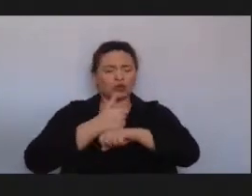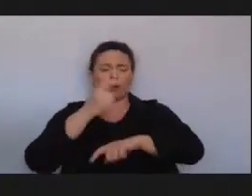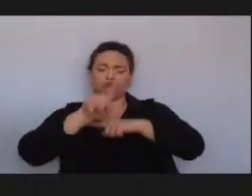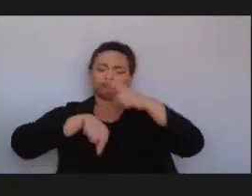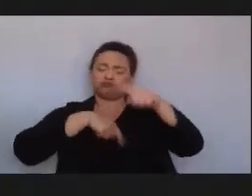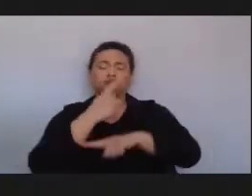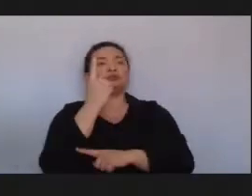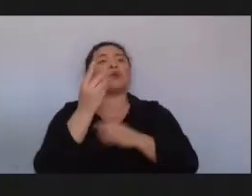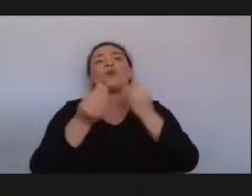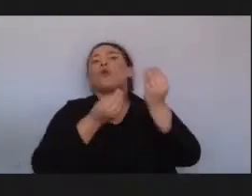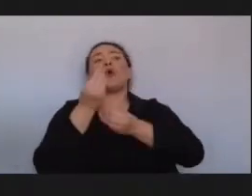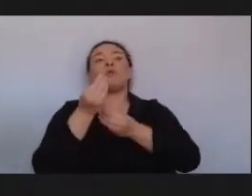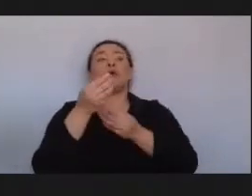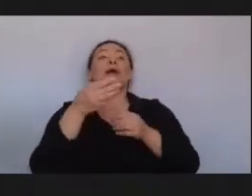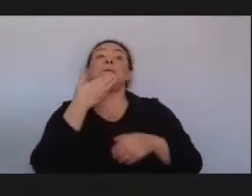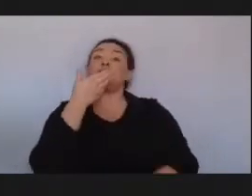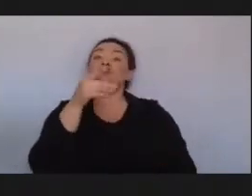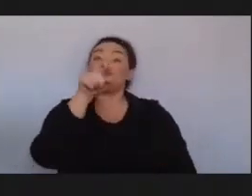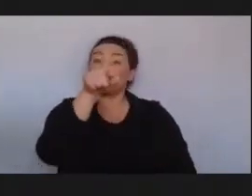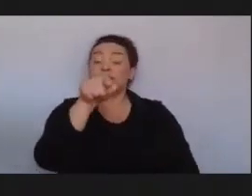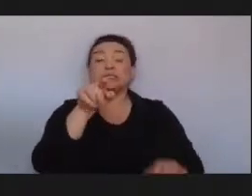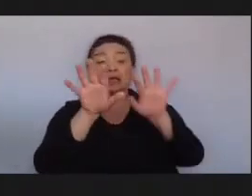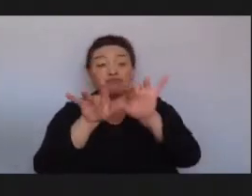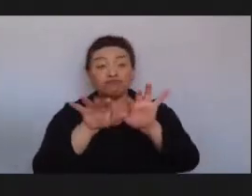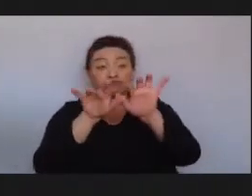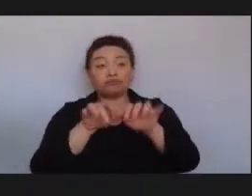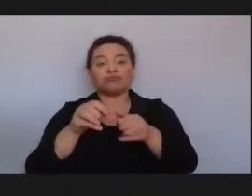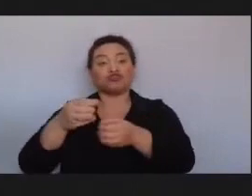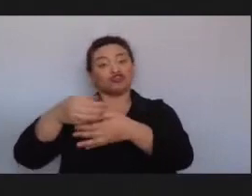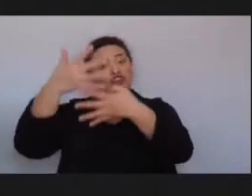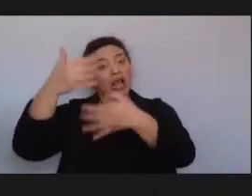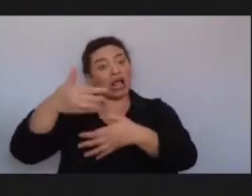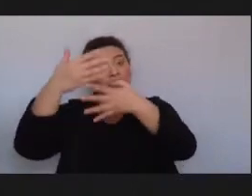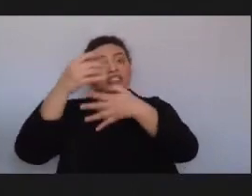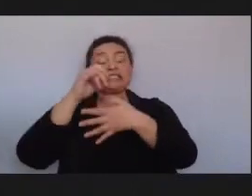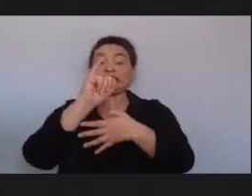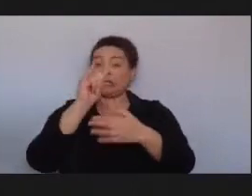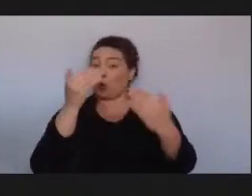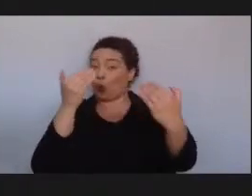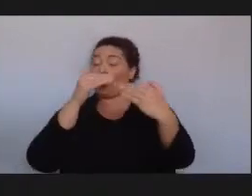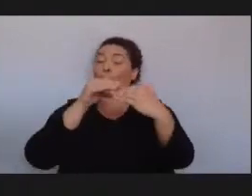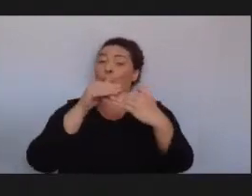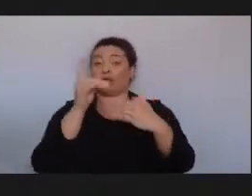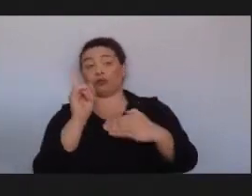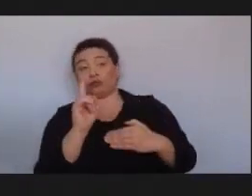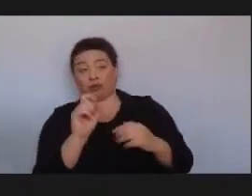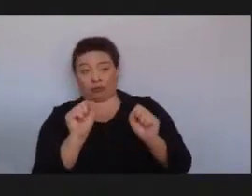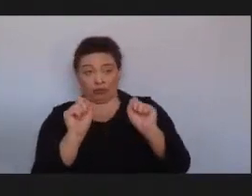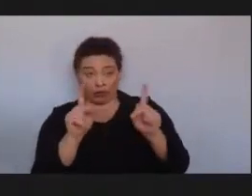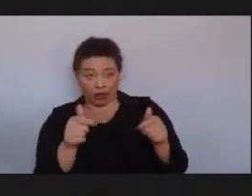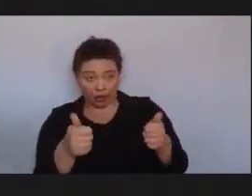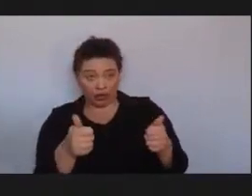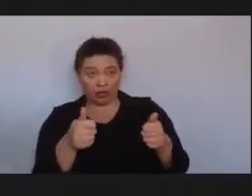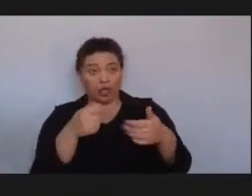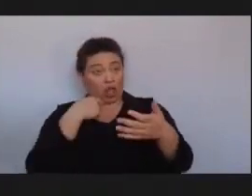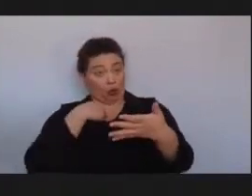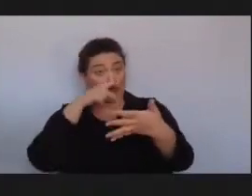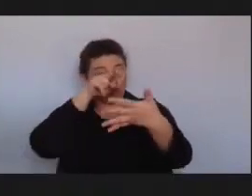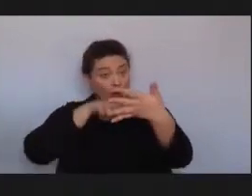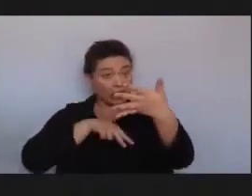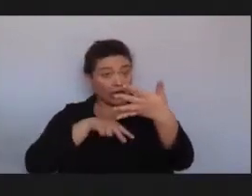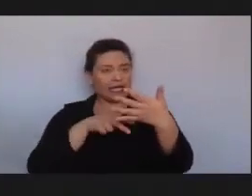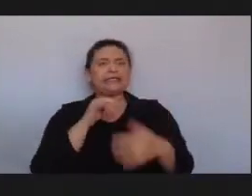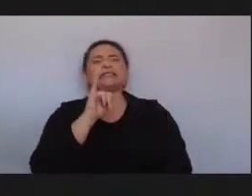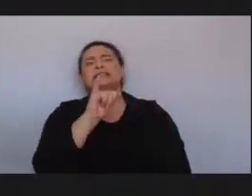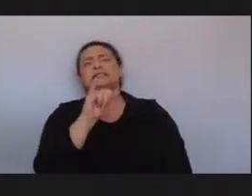with them, whether this sounds true for you or not, or whether if you have any comments about any of them, then write some comments in the chat as